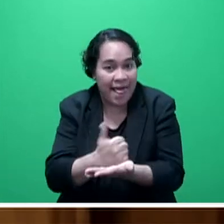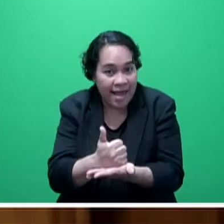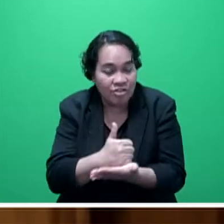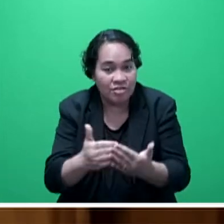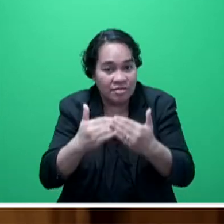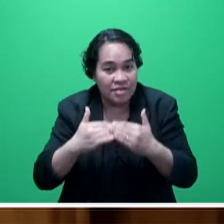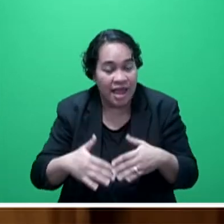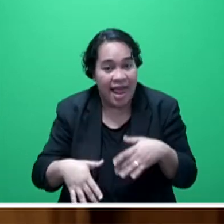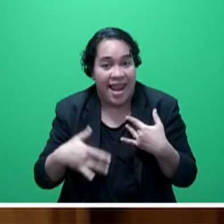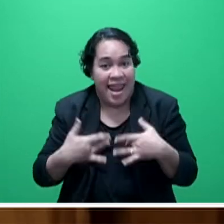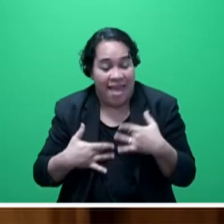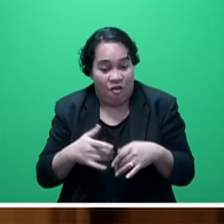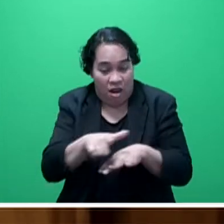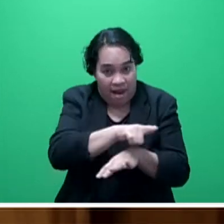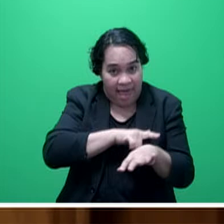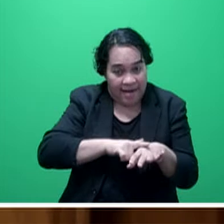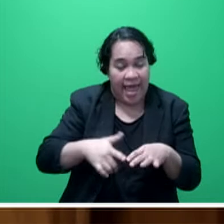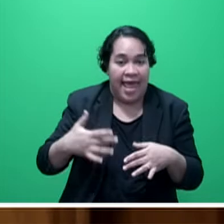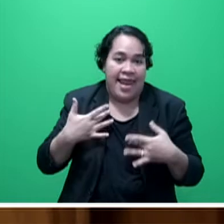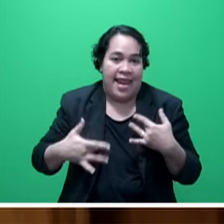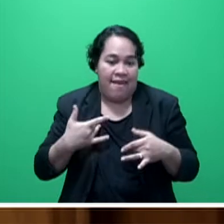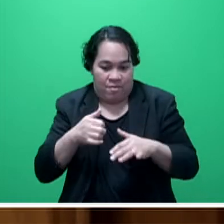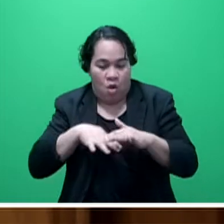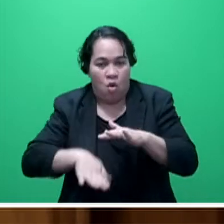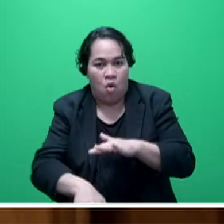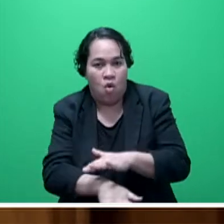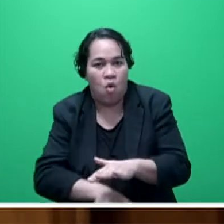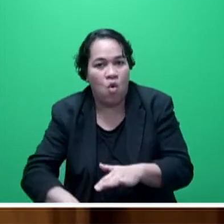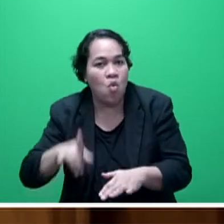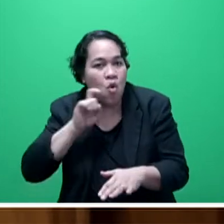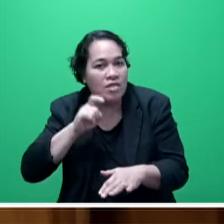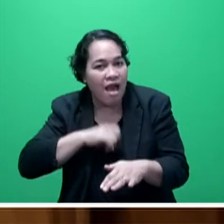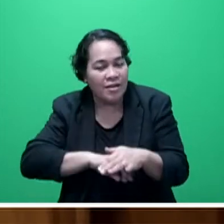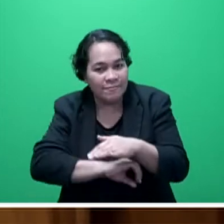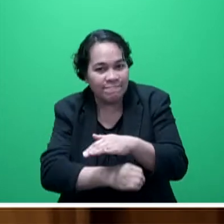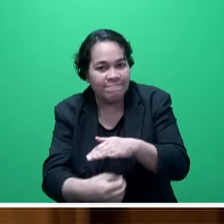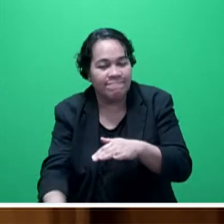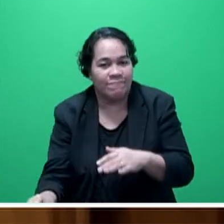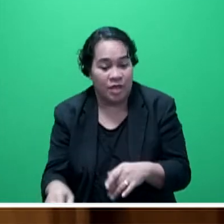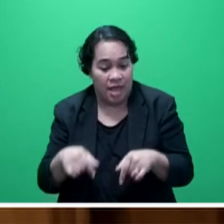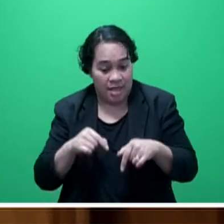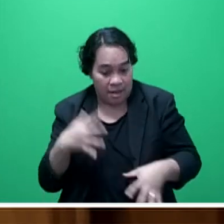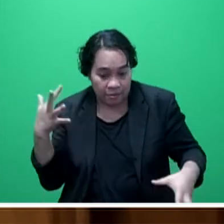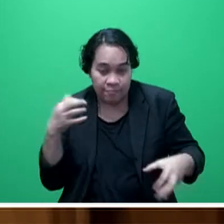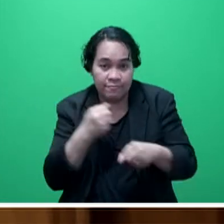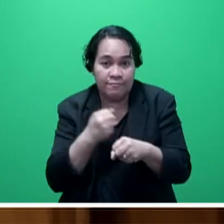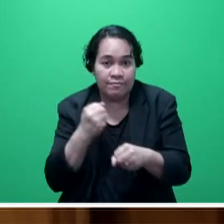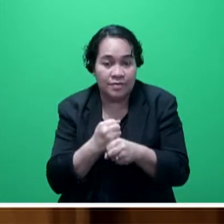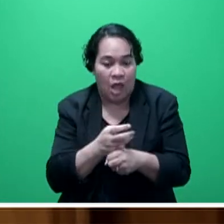on land, and life below water. At this juncture, I would like to give a brief summary of the